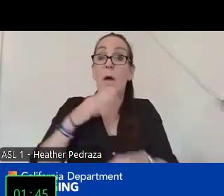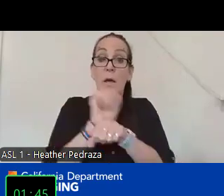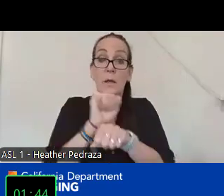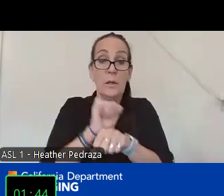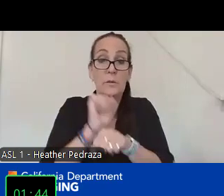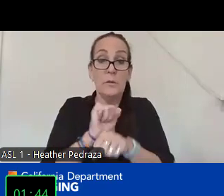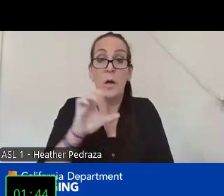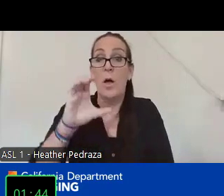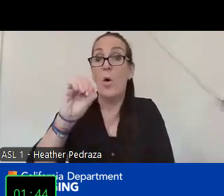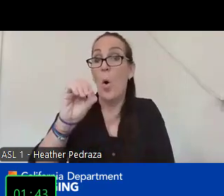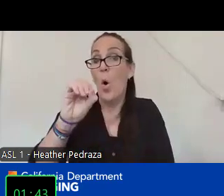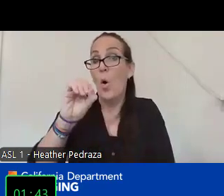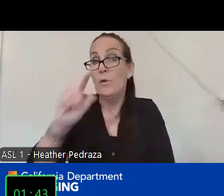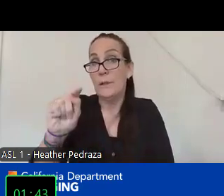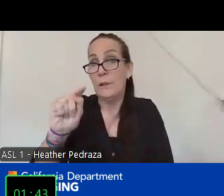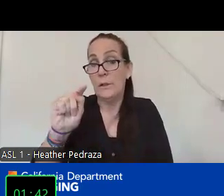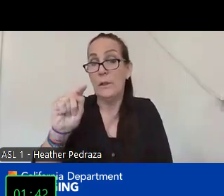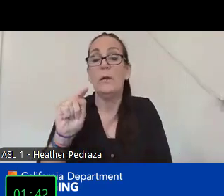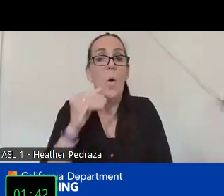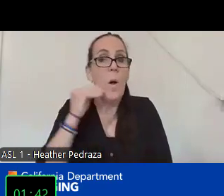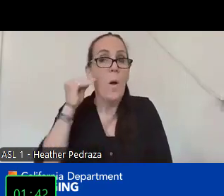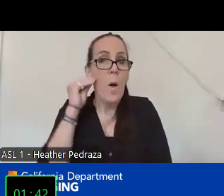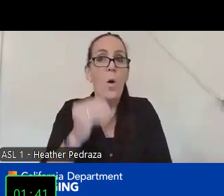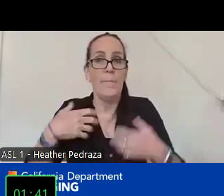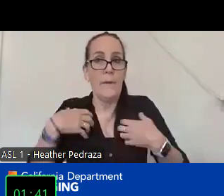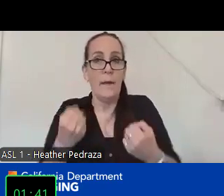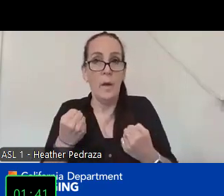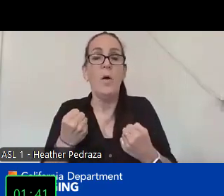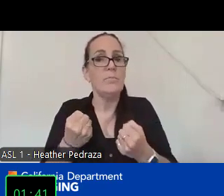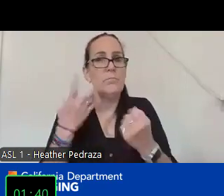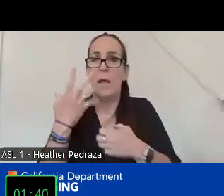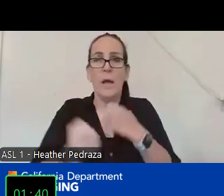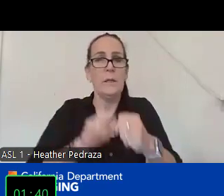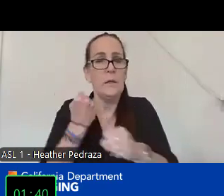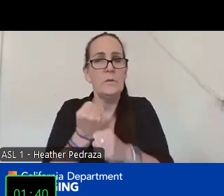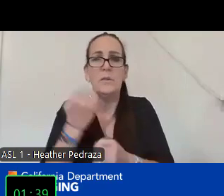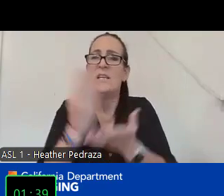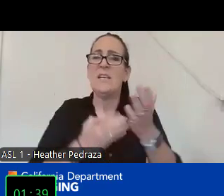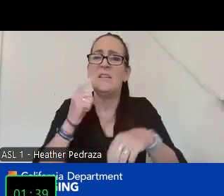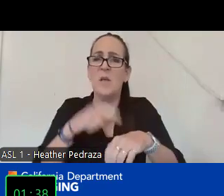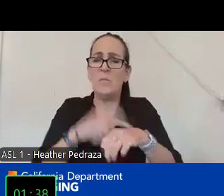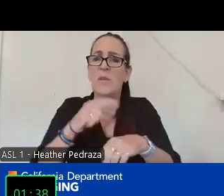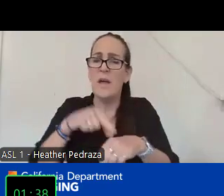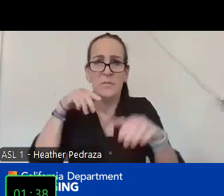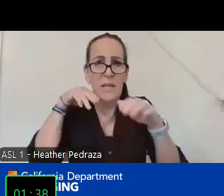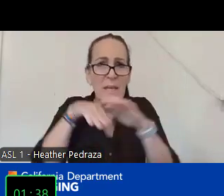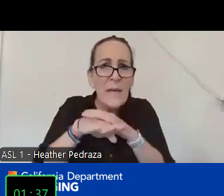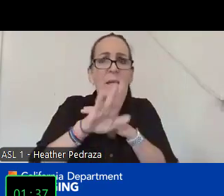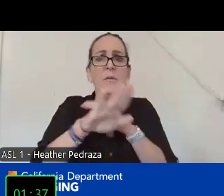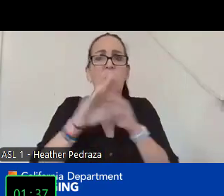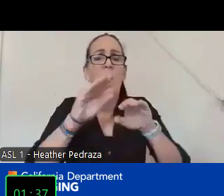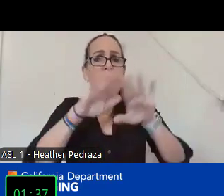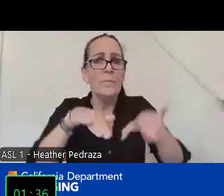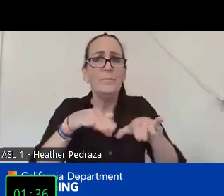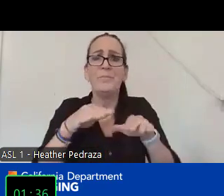home health for many years. And I would find sometimes when I would go into someone's home, they would have nothing. You know,